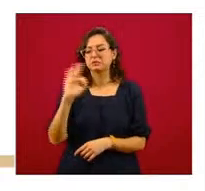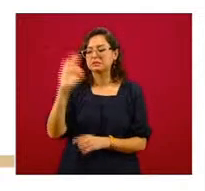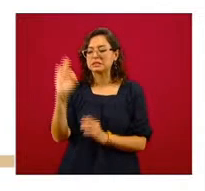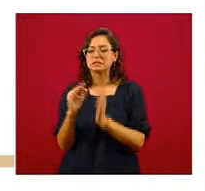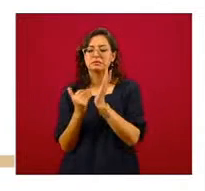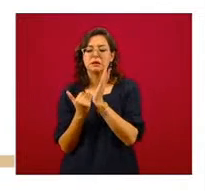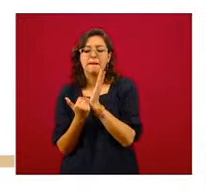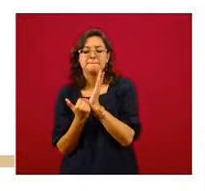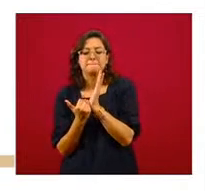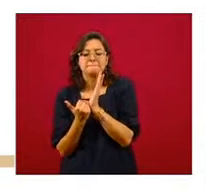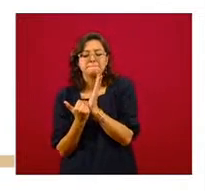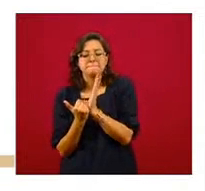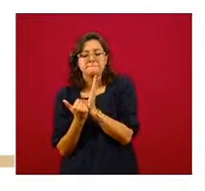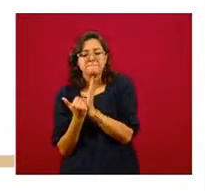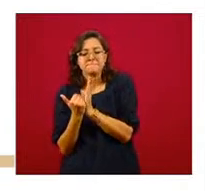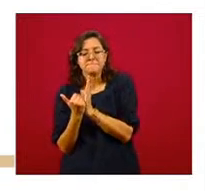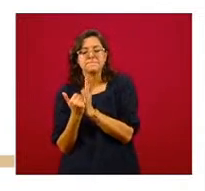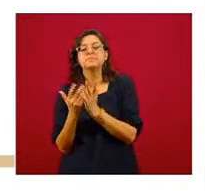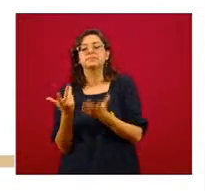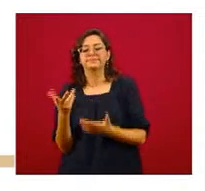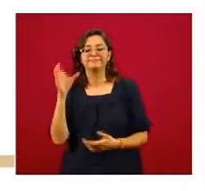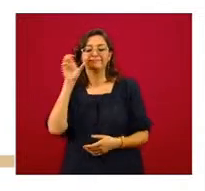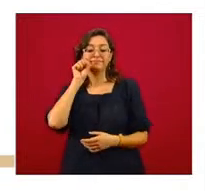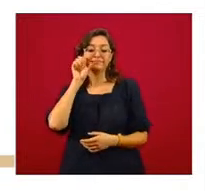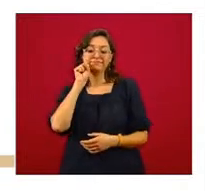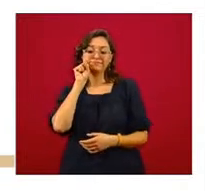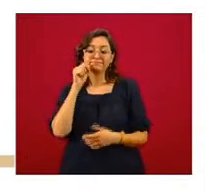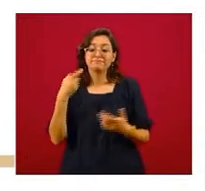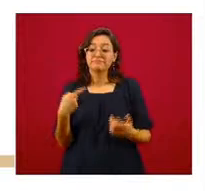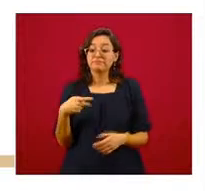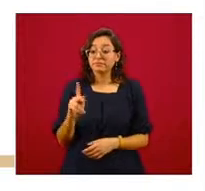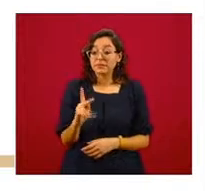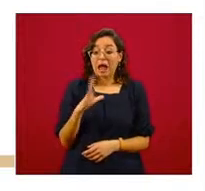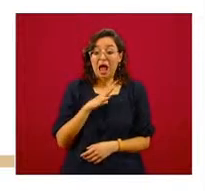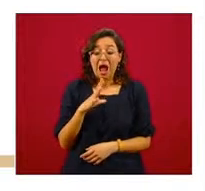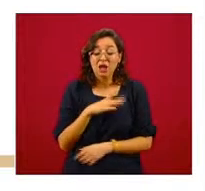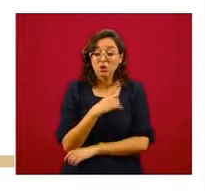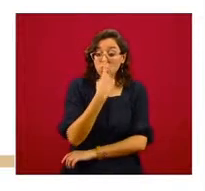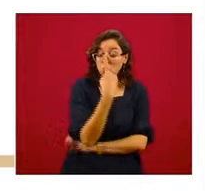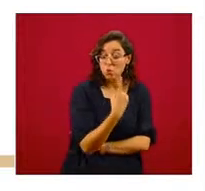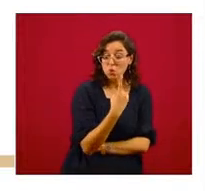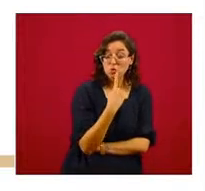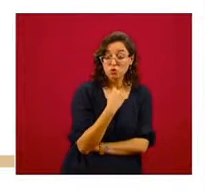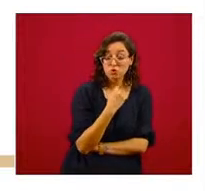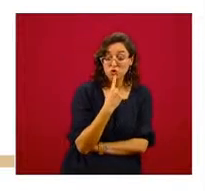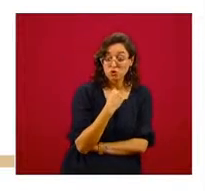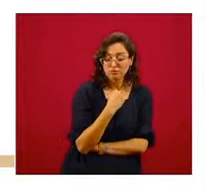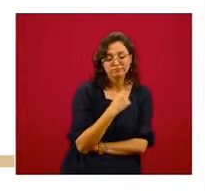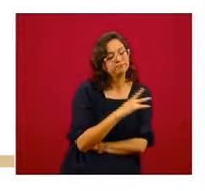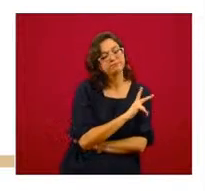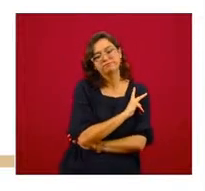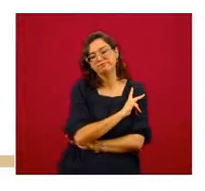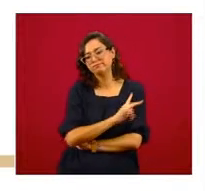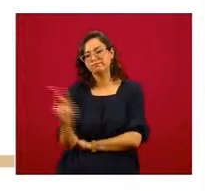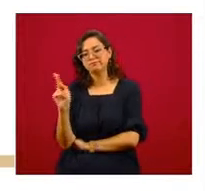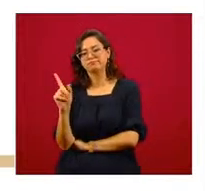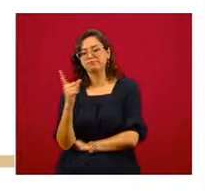but with a lower or a milder slope.